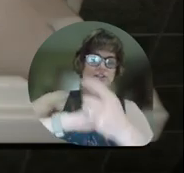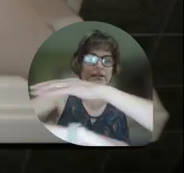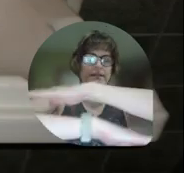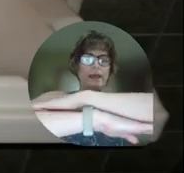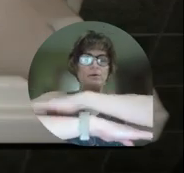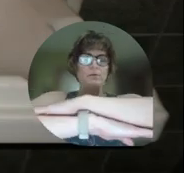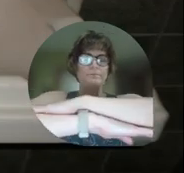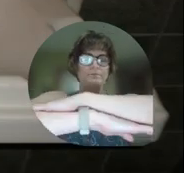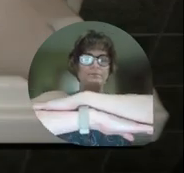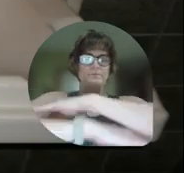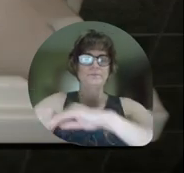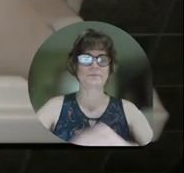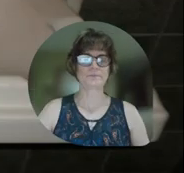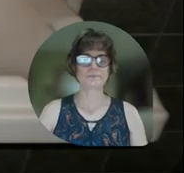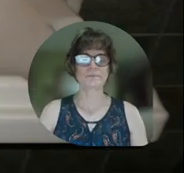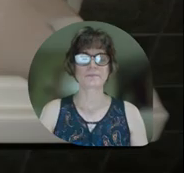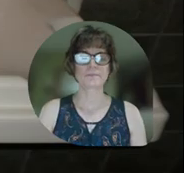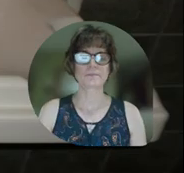Changing table.